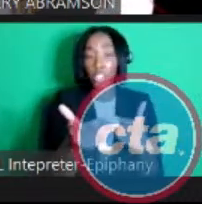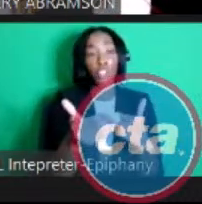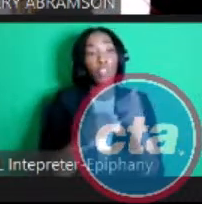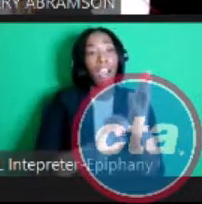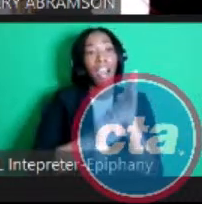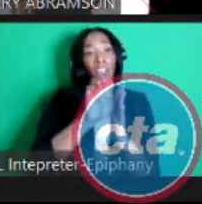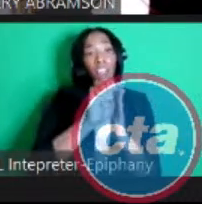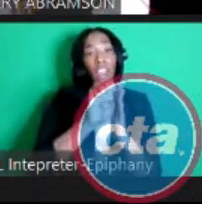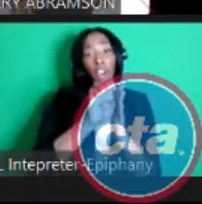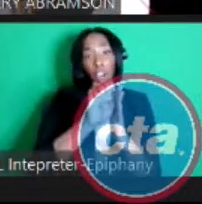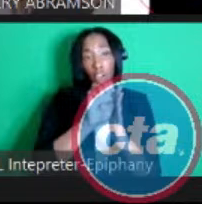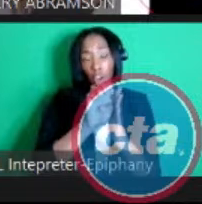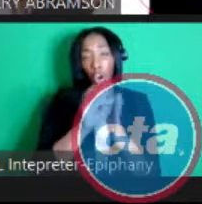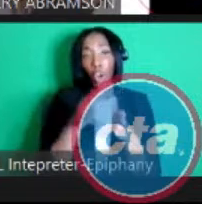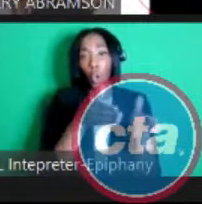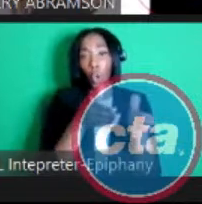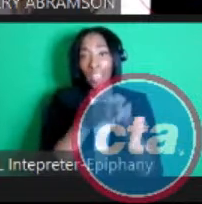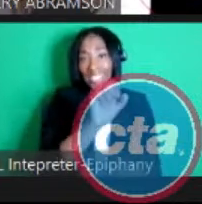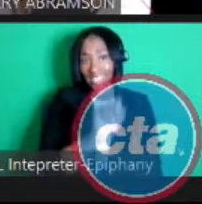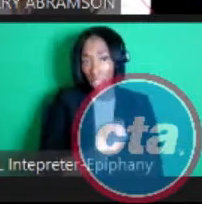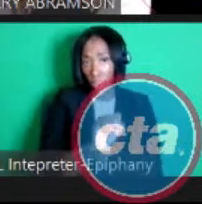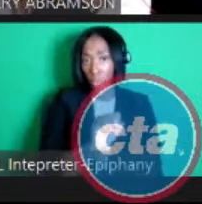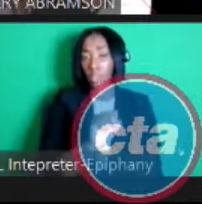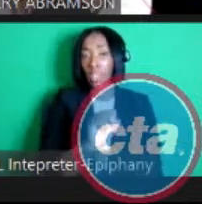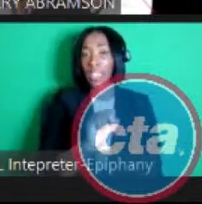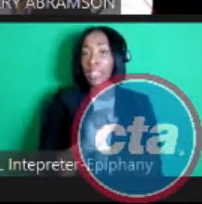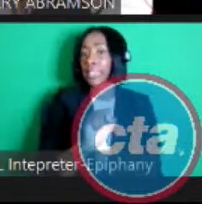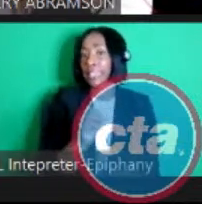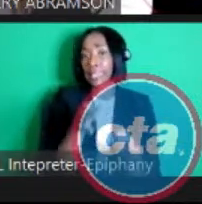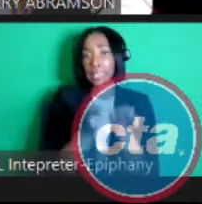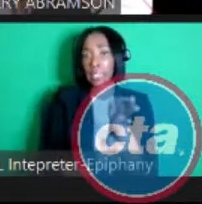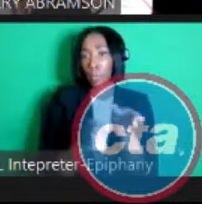south. So simple path there.